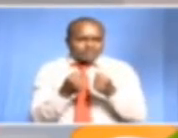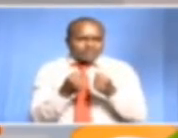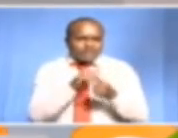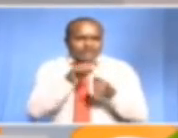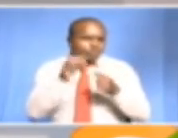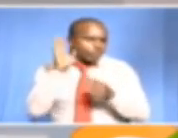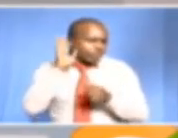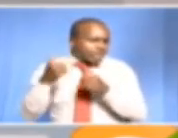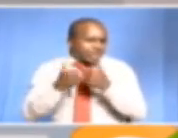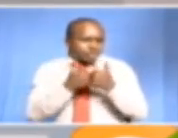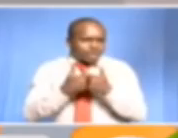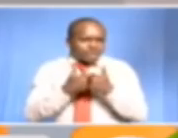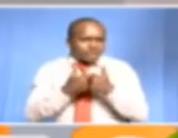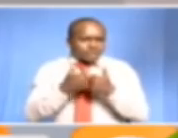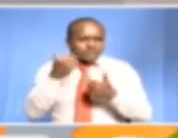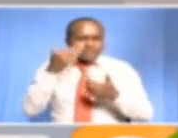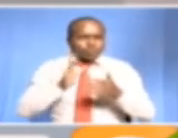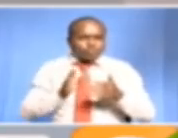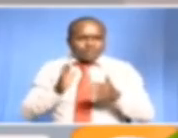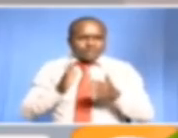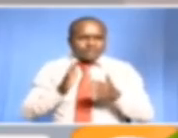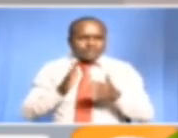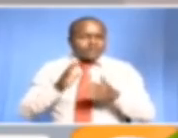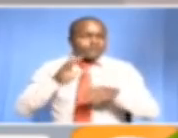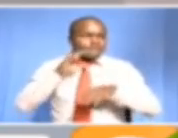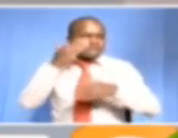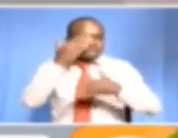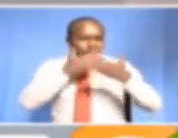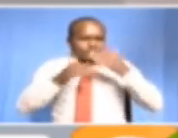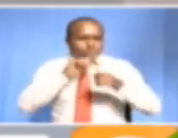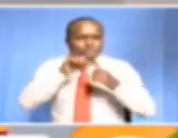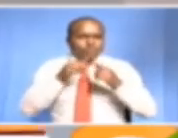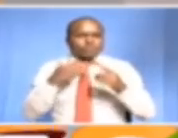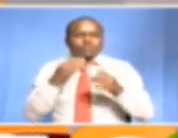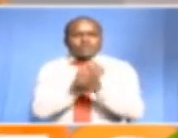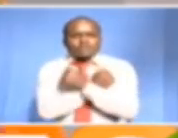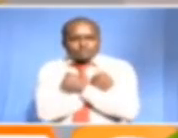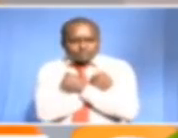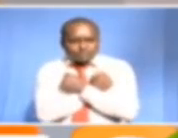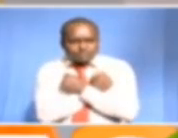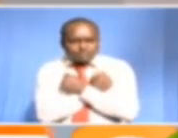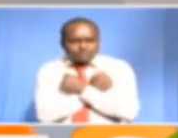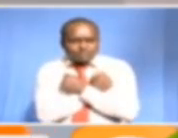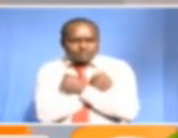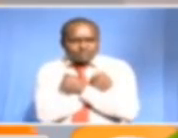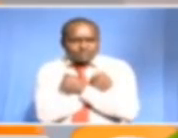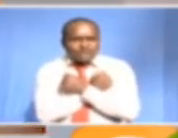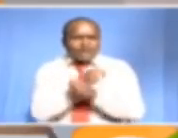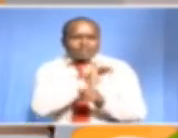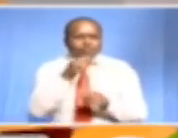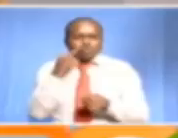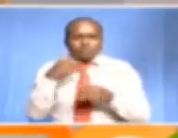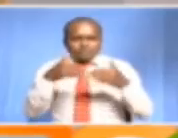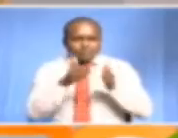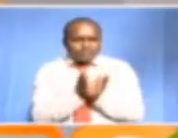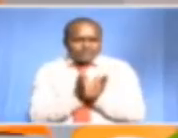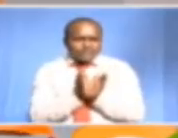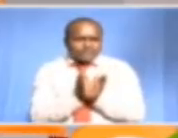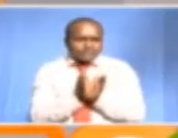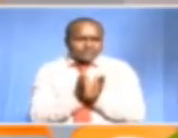the challenges that women, for example, find when they want to fall in love and they want to, you know, have families and the